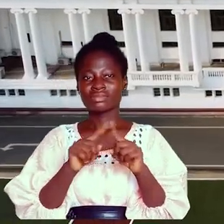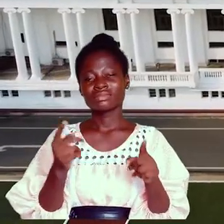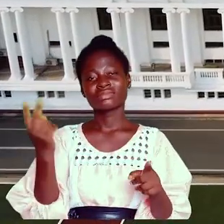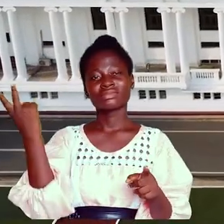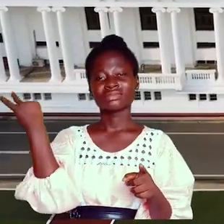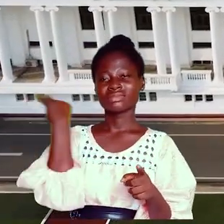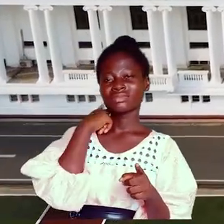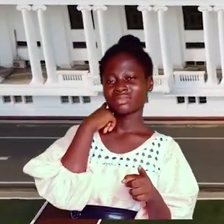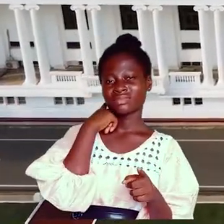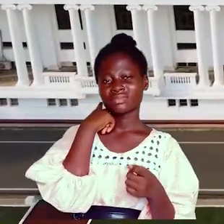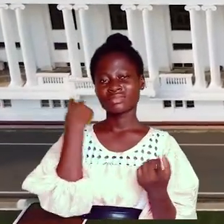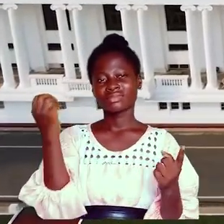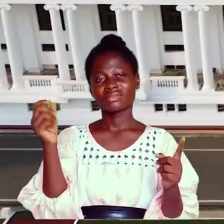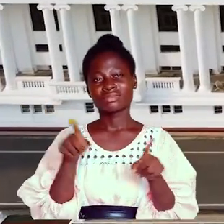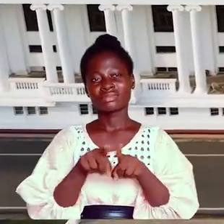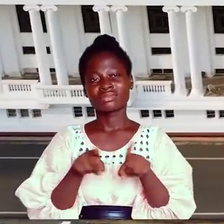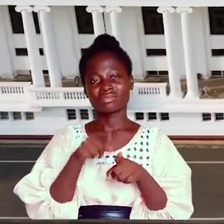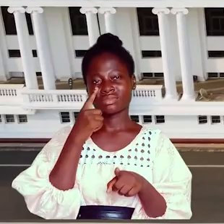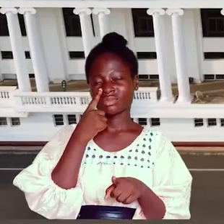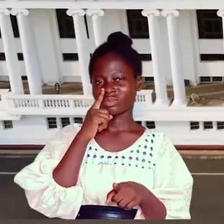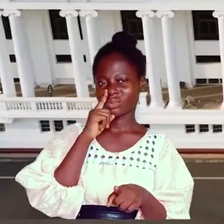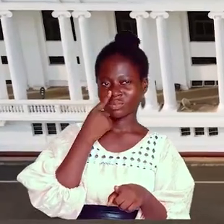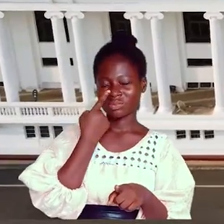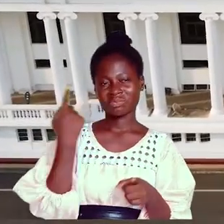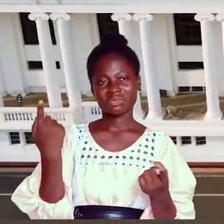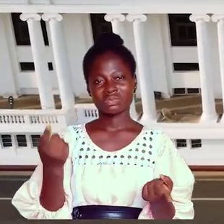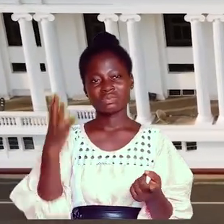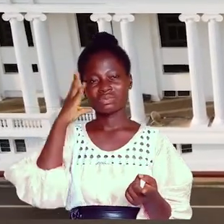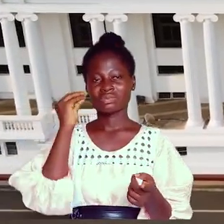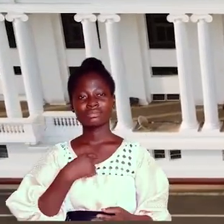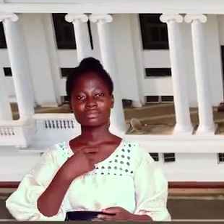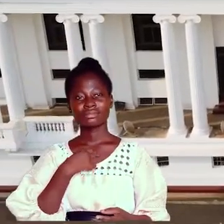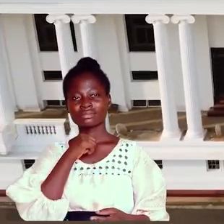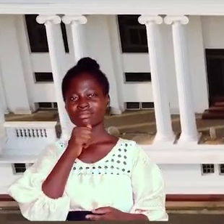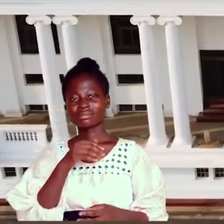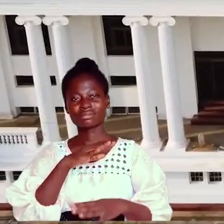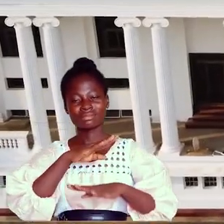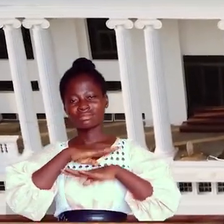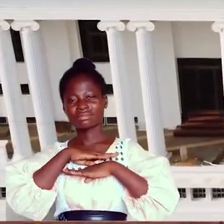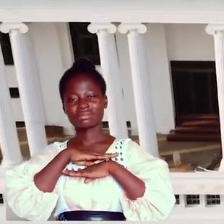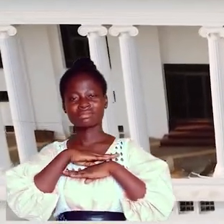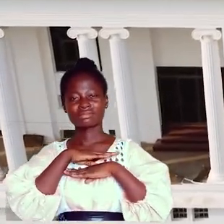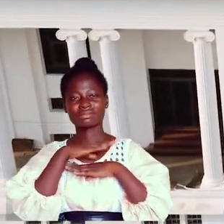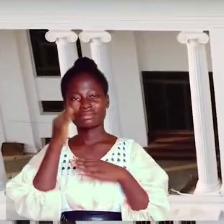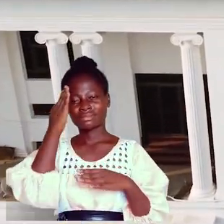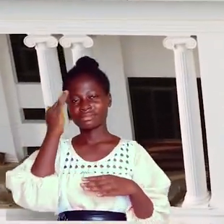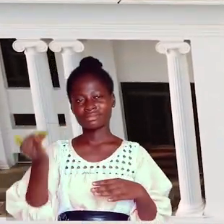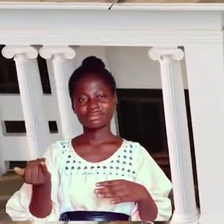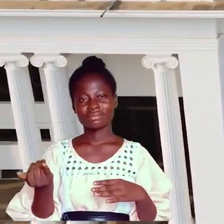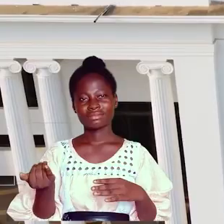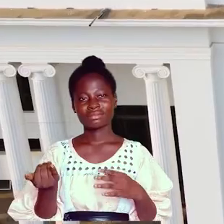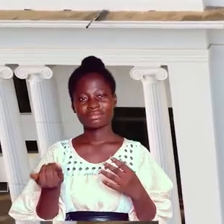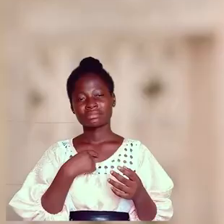some victims of abuse have got very bitter experiences with either the police or the court. I was